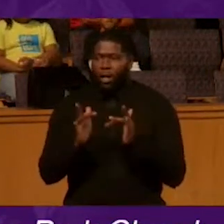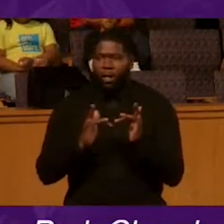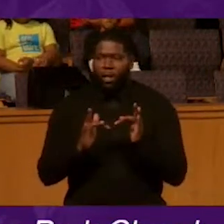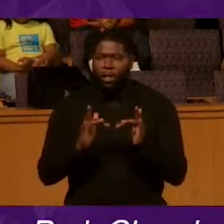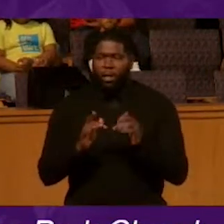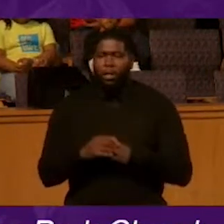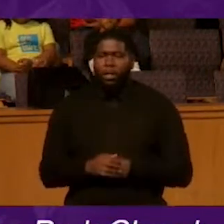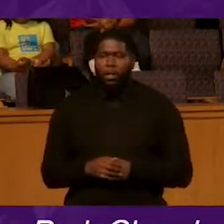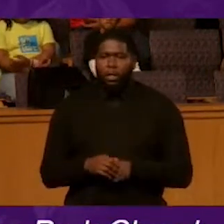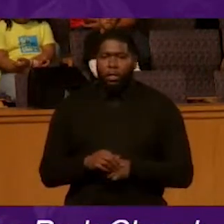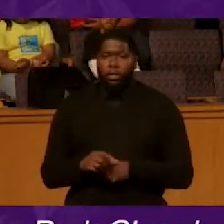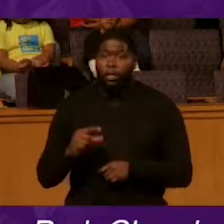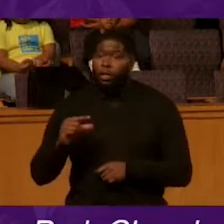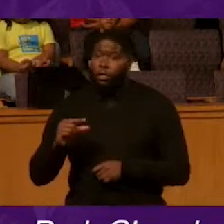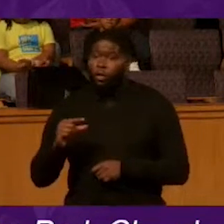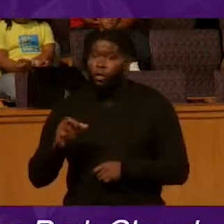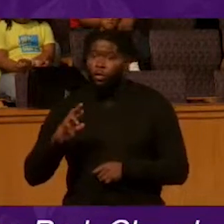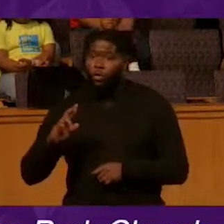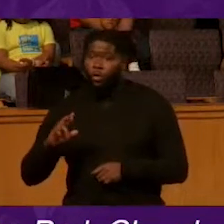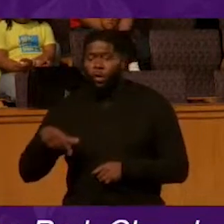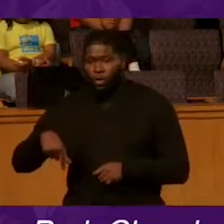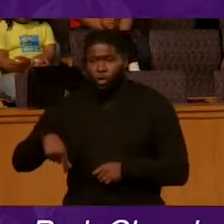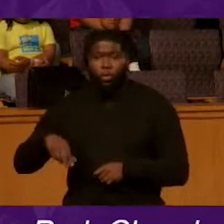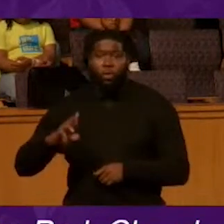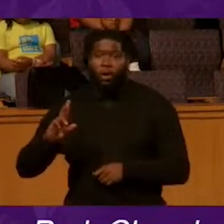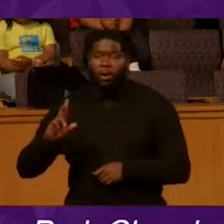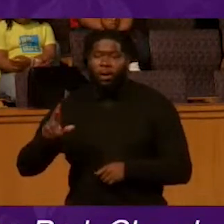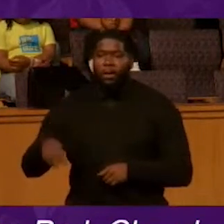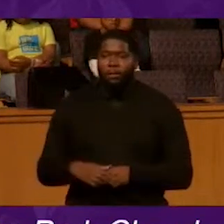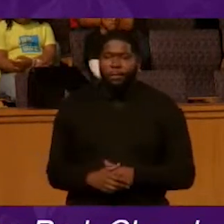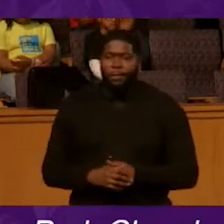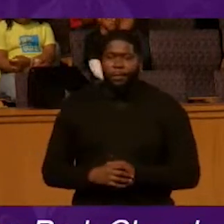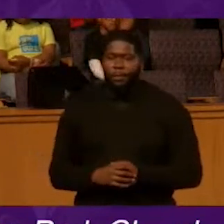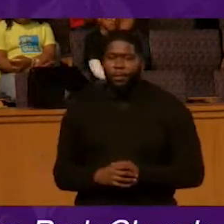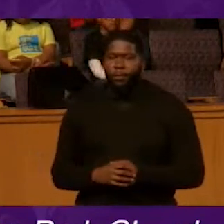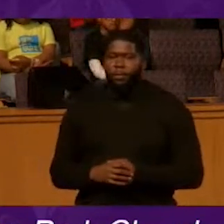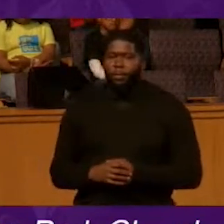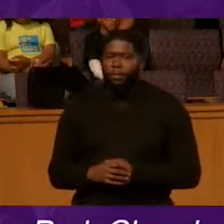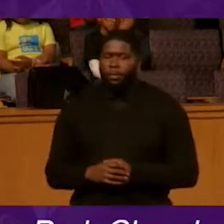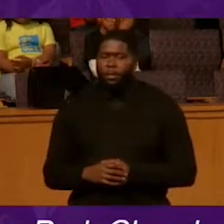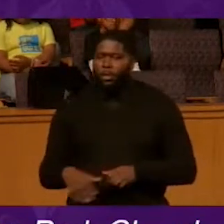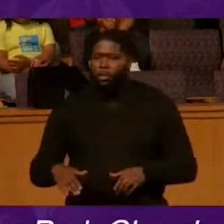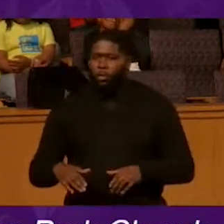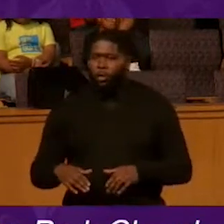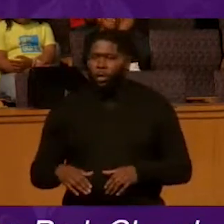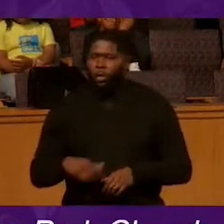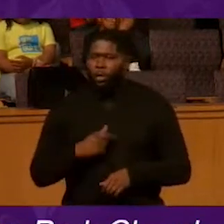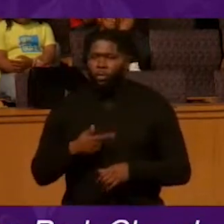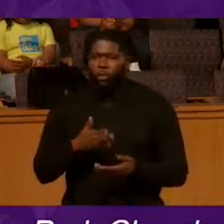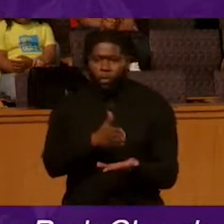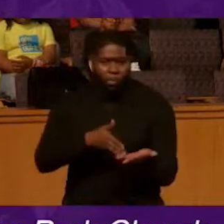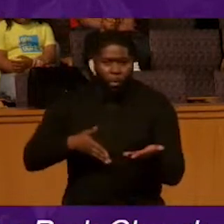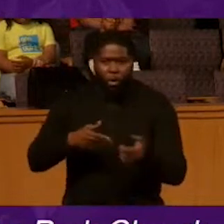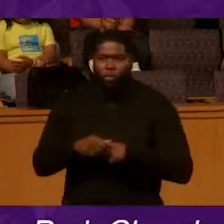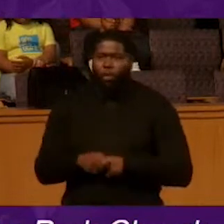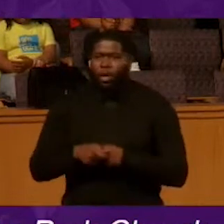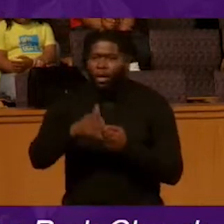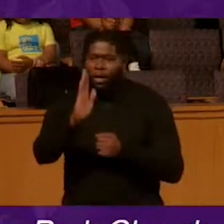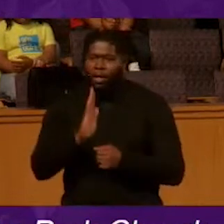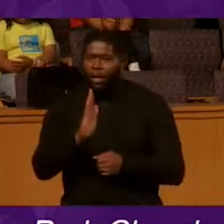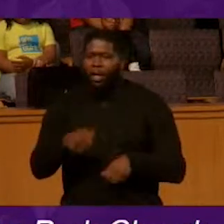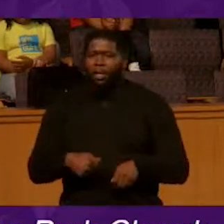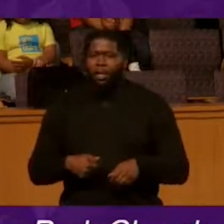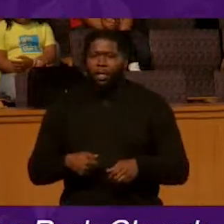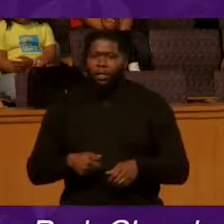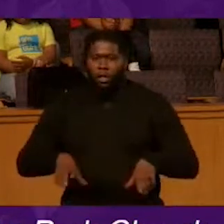that code now and get the information that you need, again, so that we can be a part of what God is doing, not just